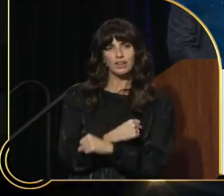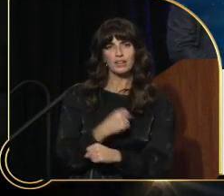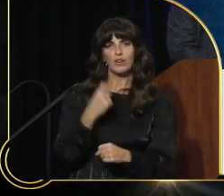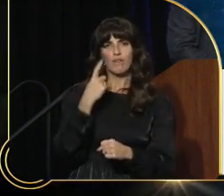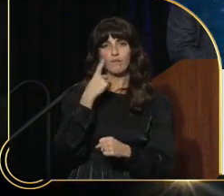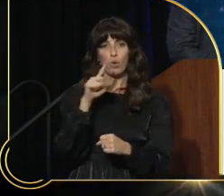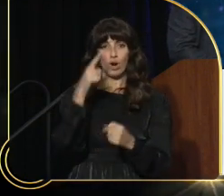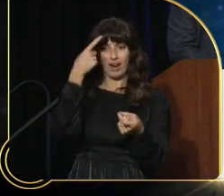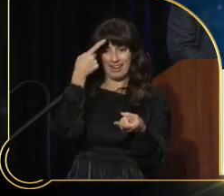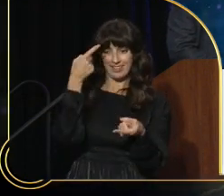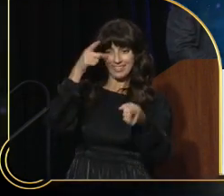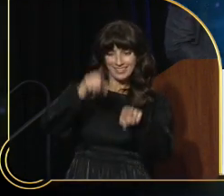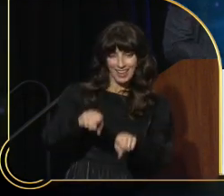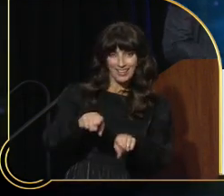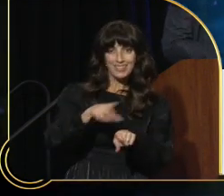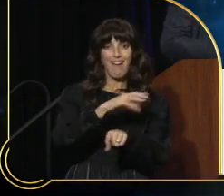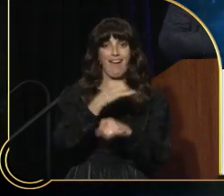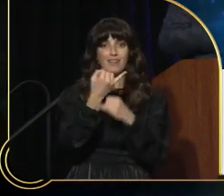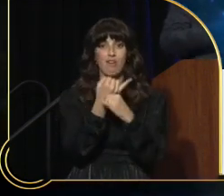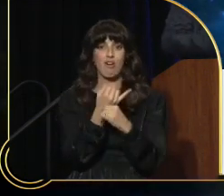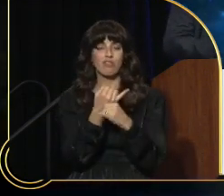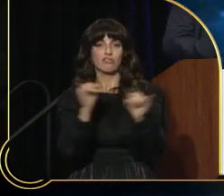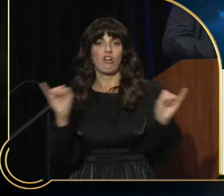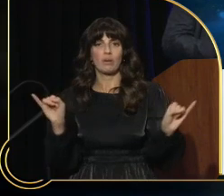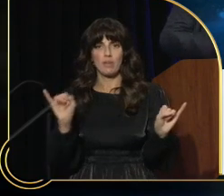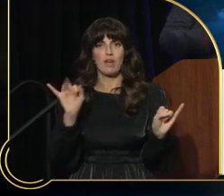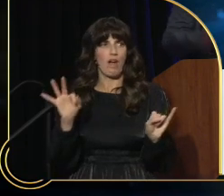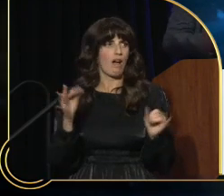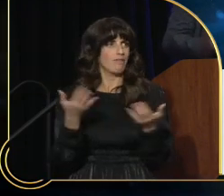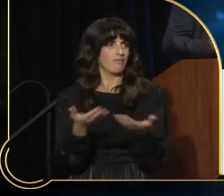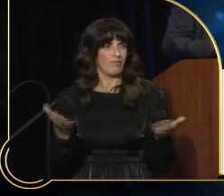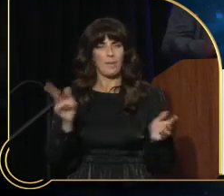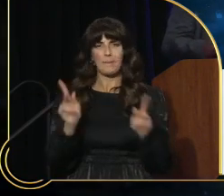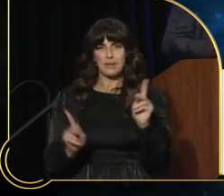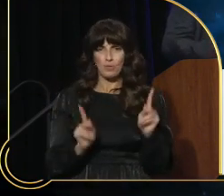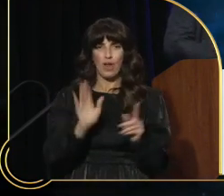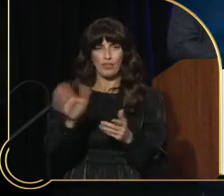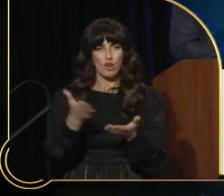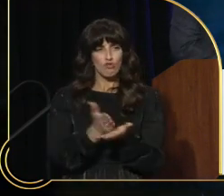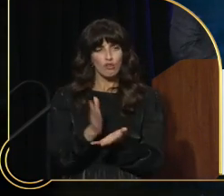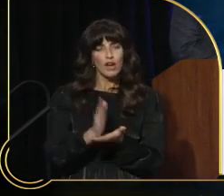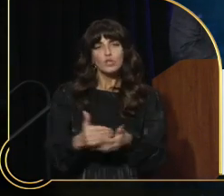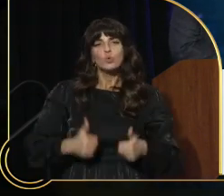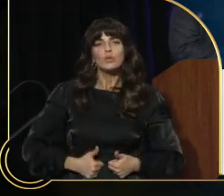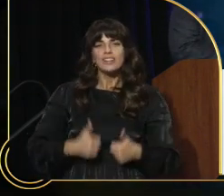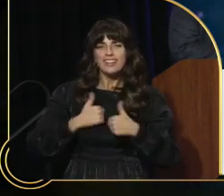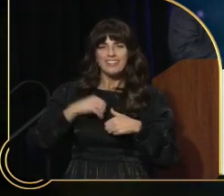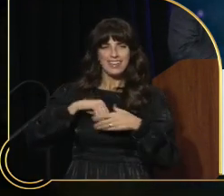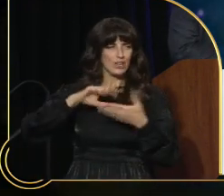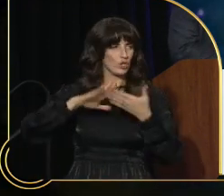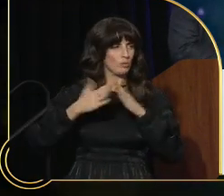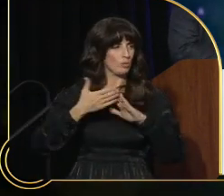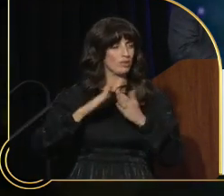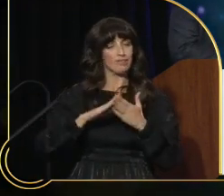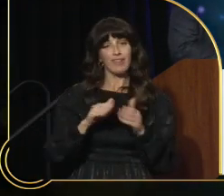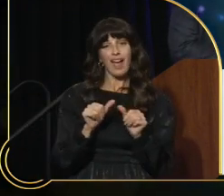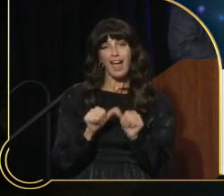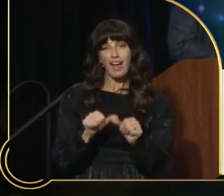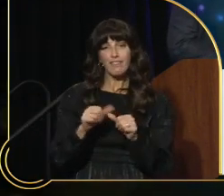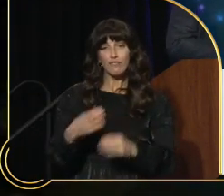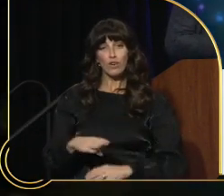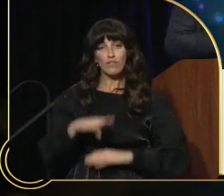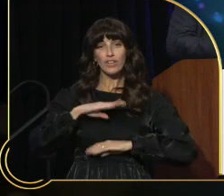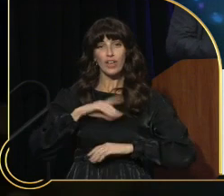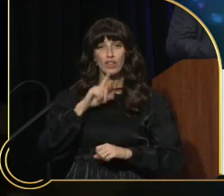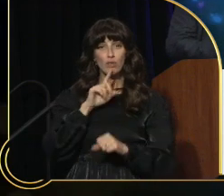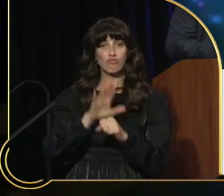consent and the autonomy of people and their right to live in community, fulfilling the promise of Olmstead